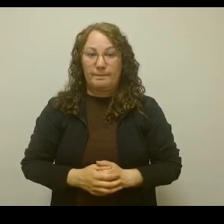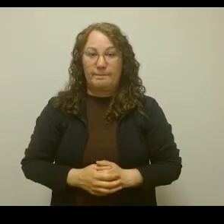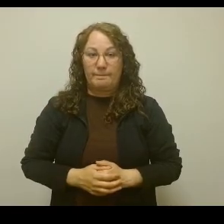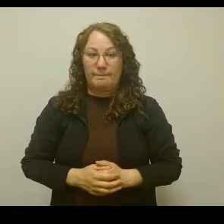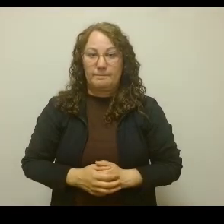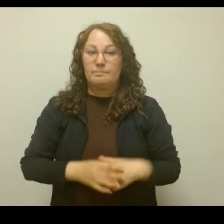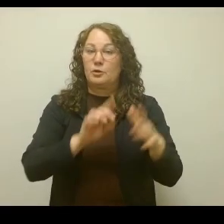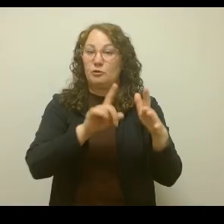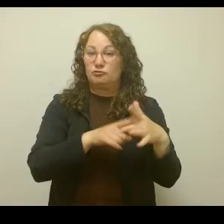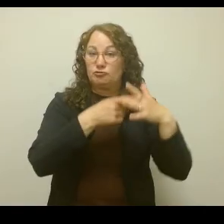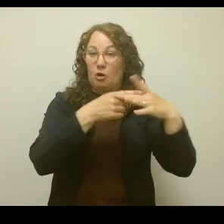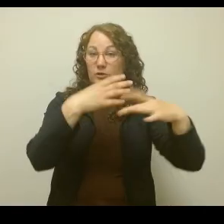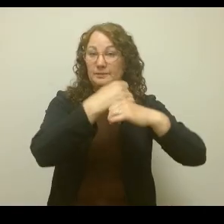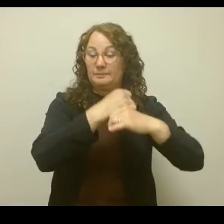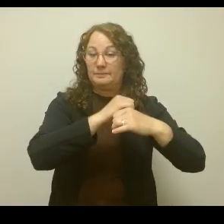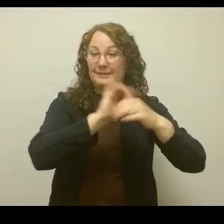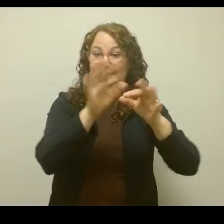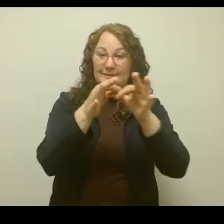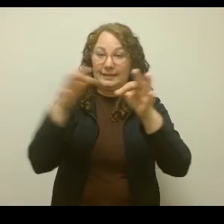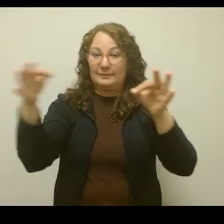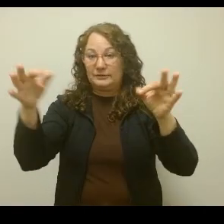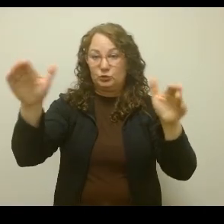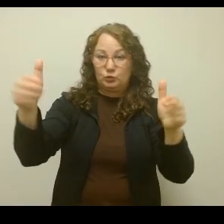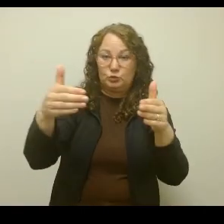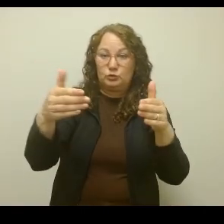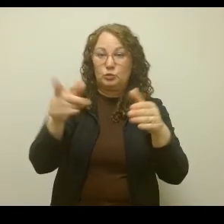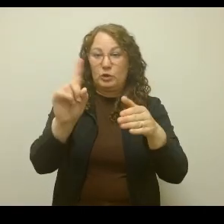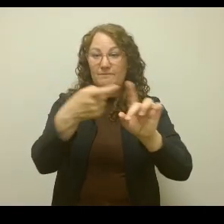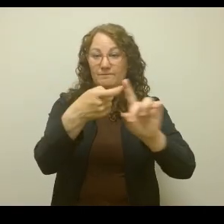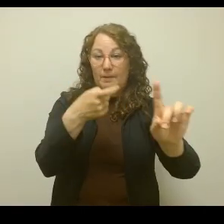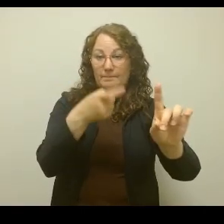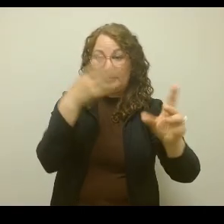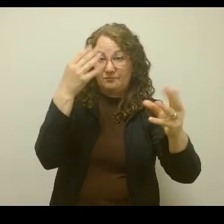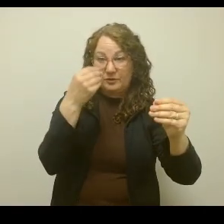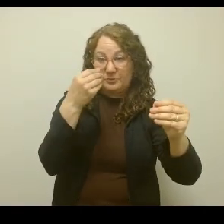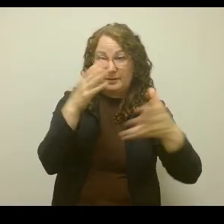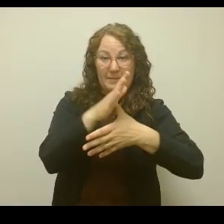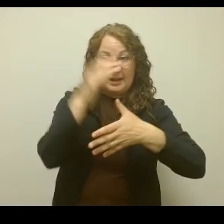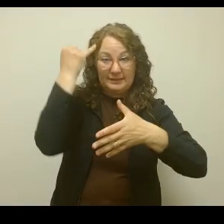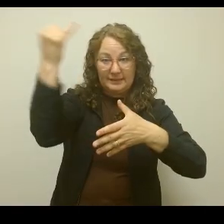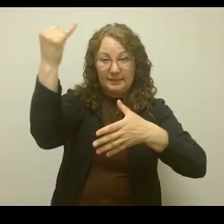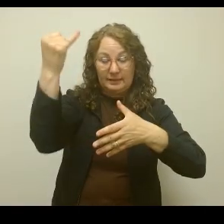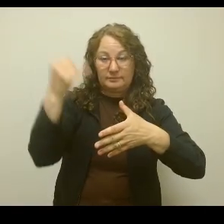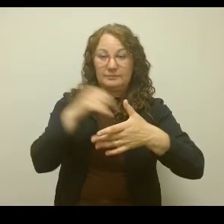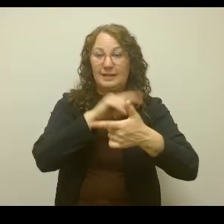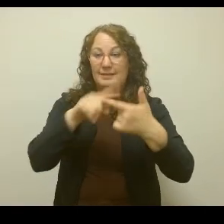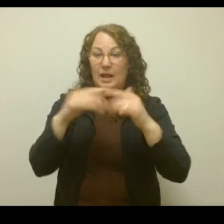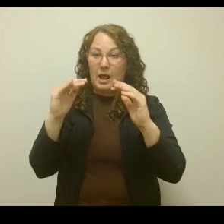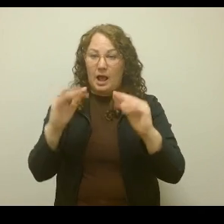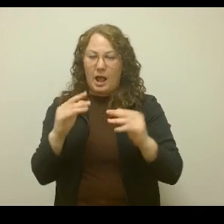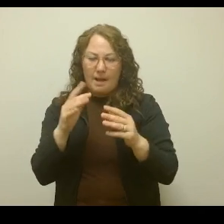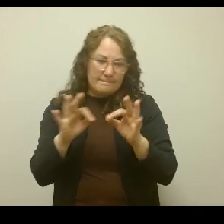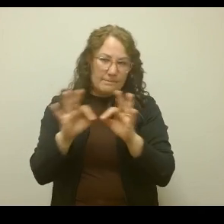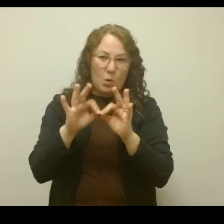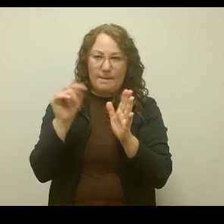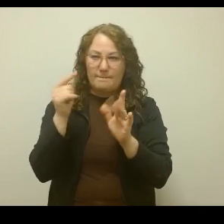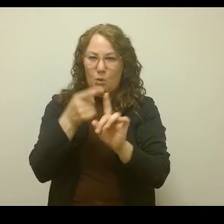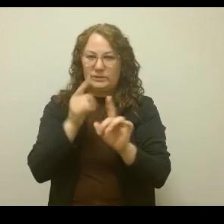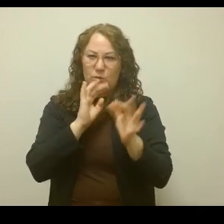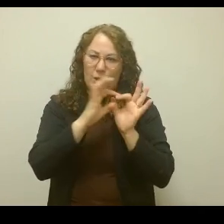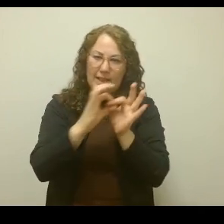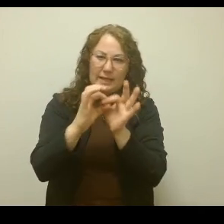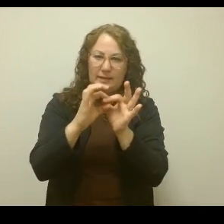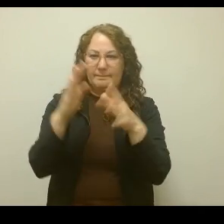Begin a summary with a sentence that introduces the source and main idea, then only include the key points that are relevant to the